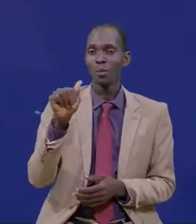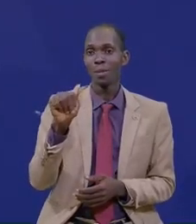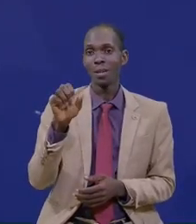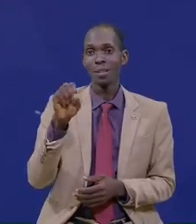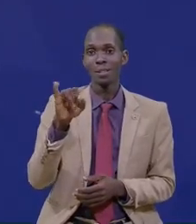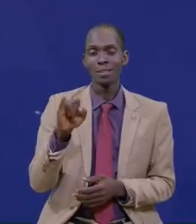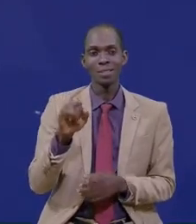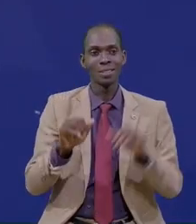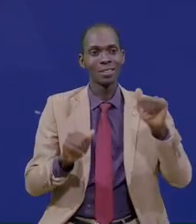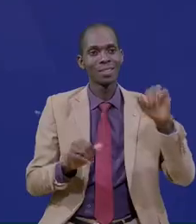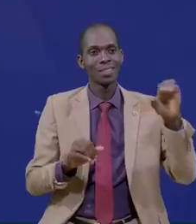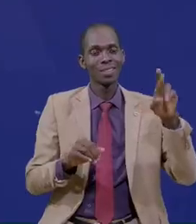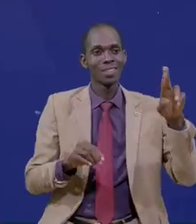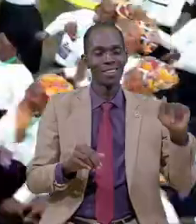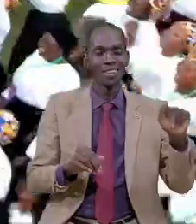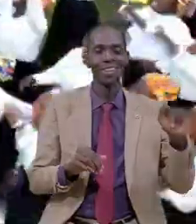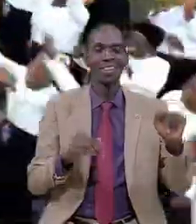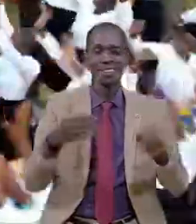Ghana, my second